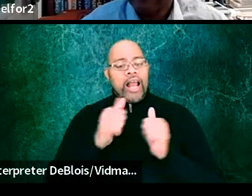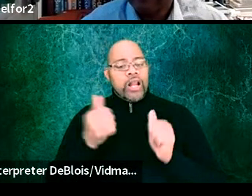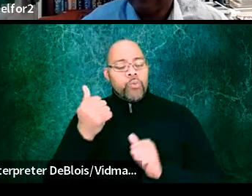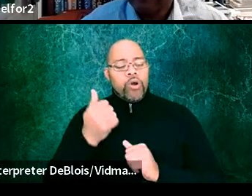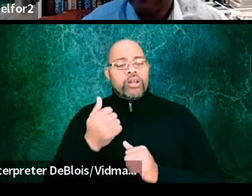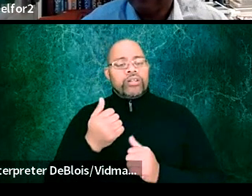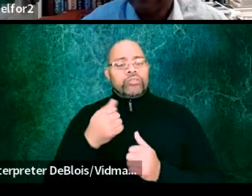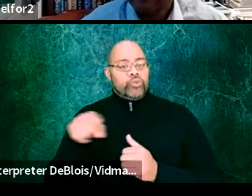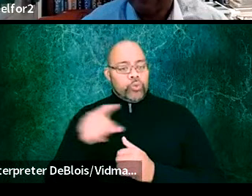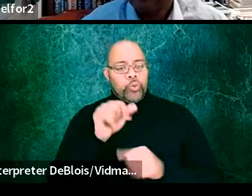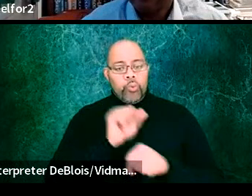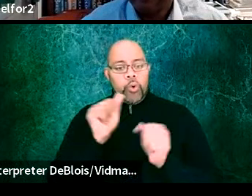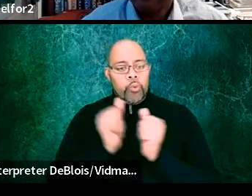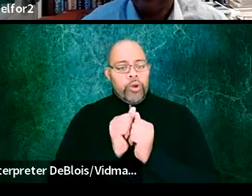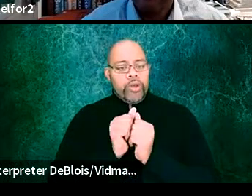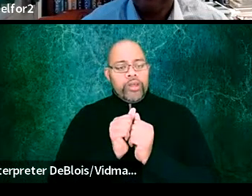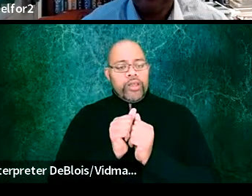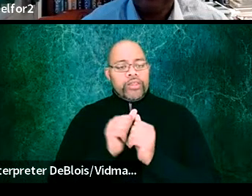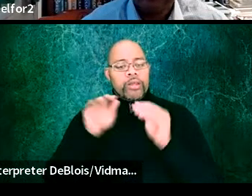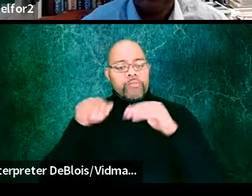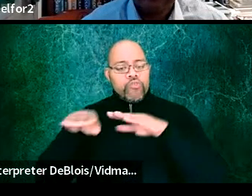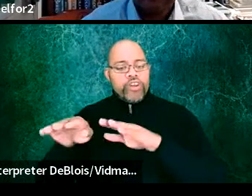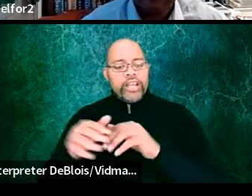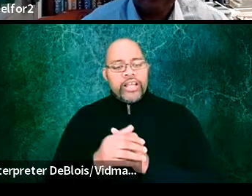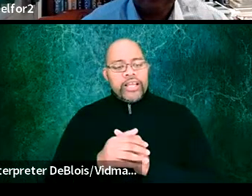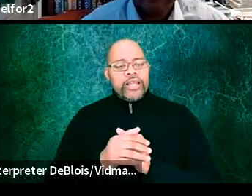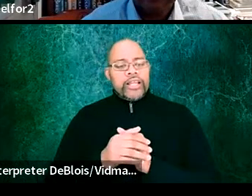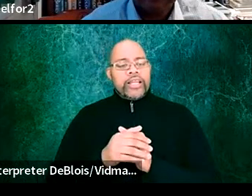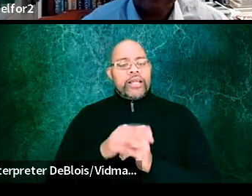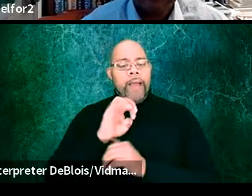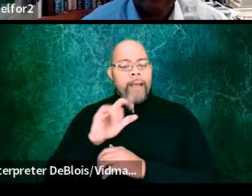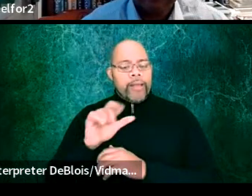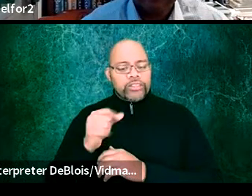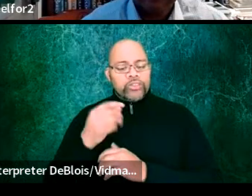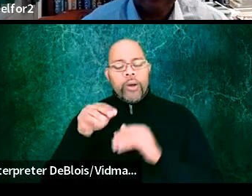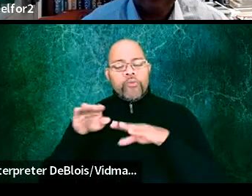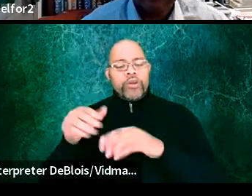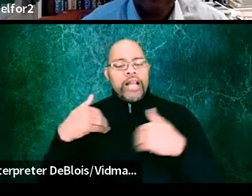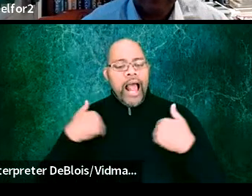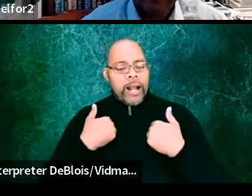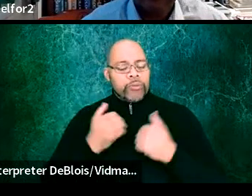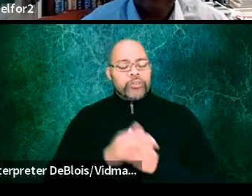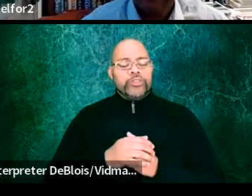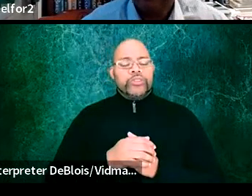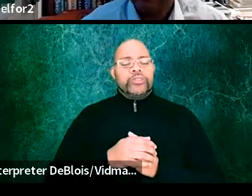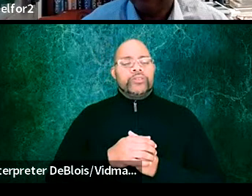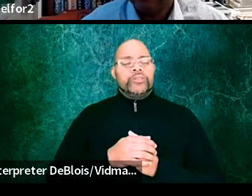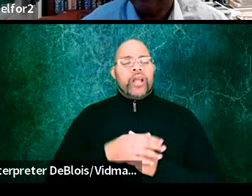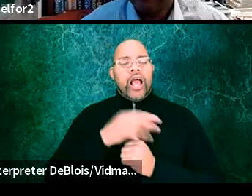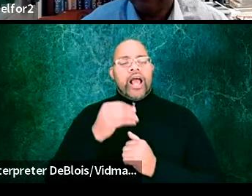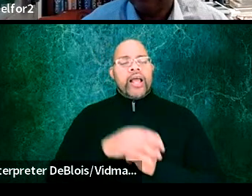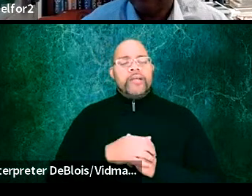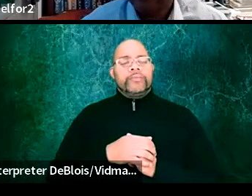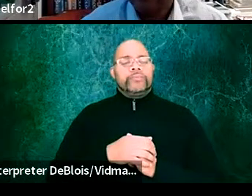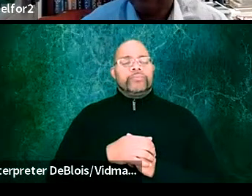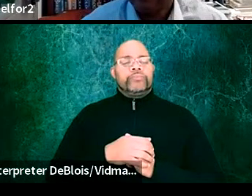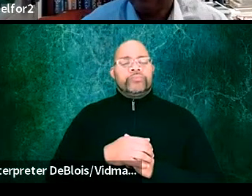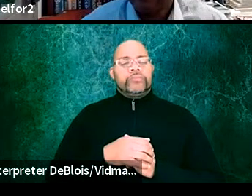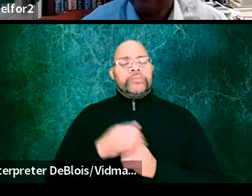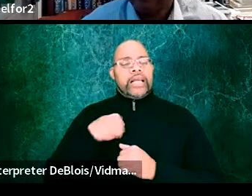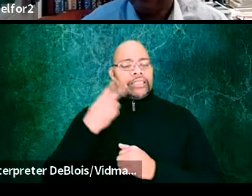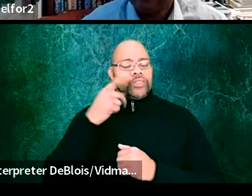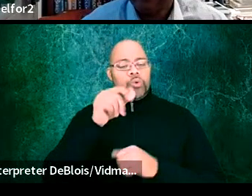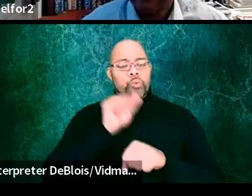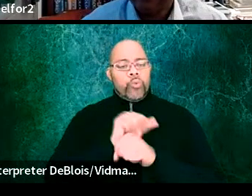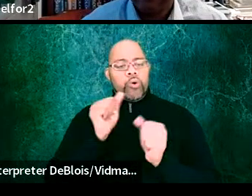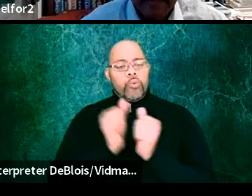anybody of you works with marine mammals or marine animals, and I see you work